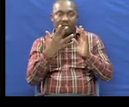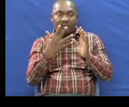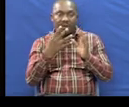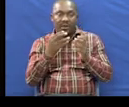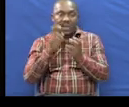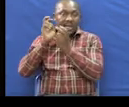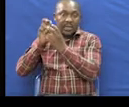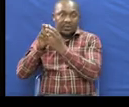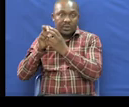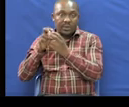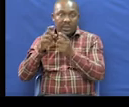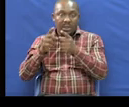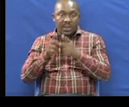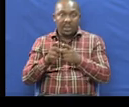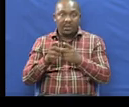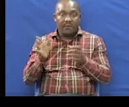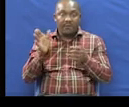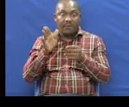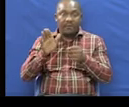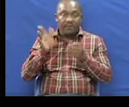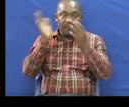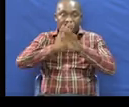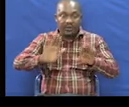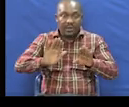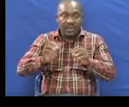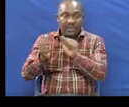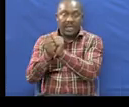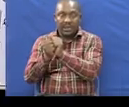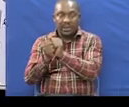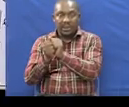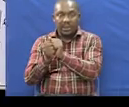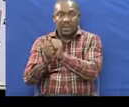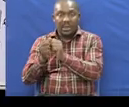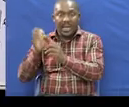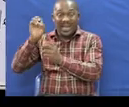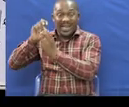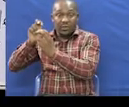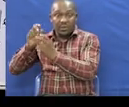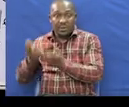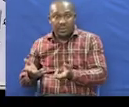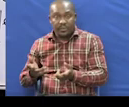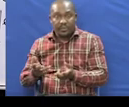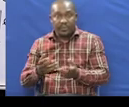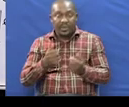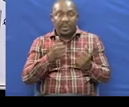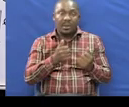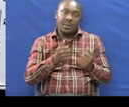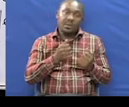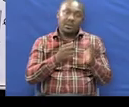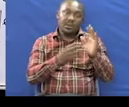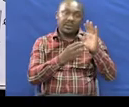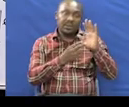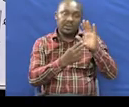is 4, it is less stable as compared to d orbital with